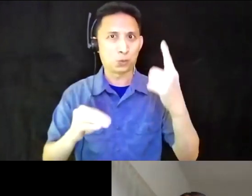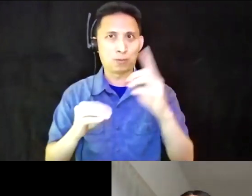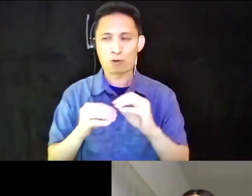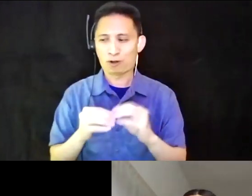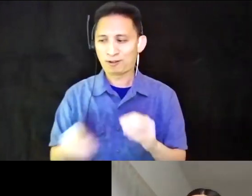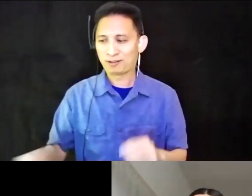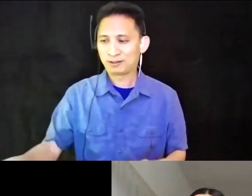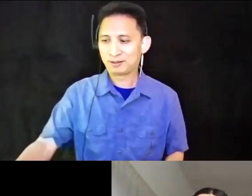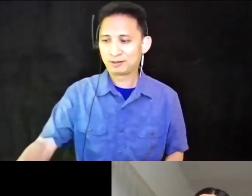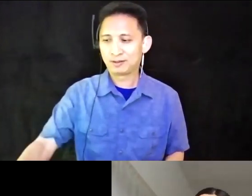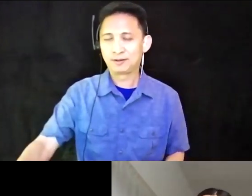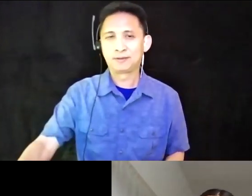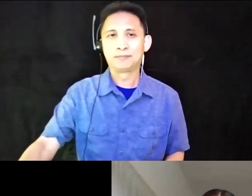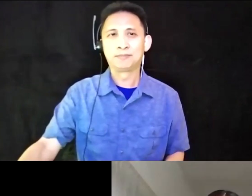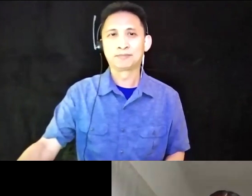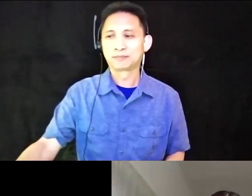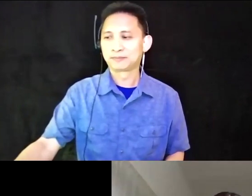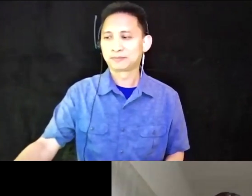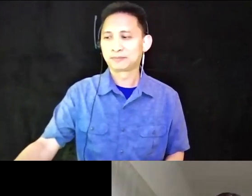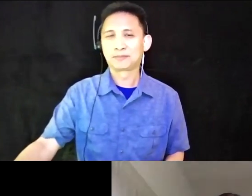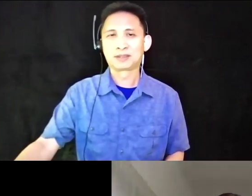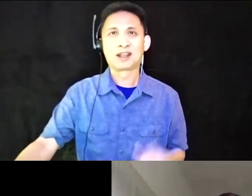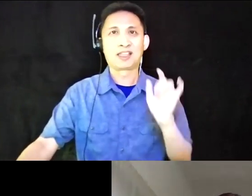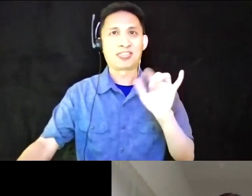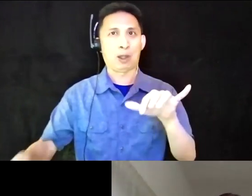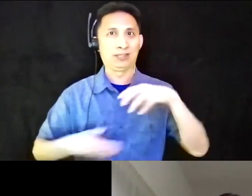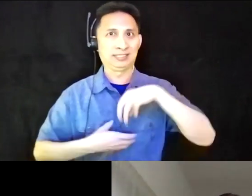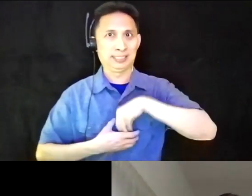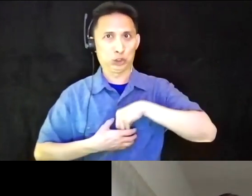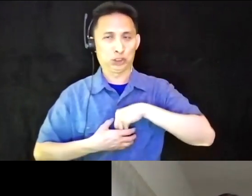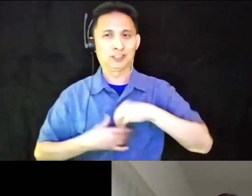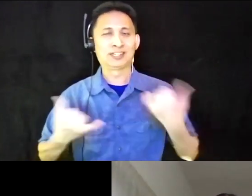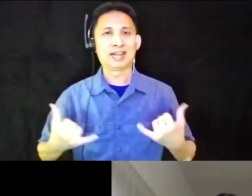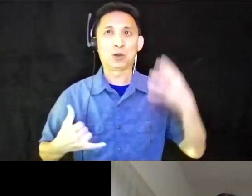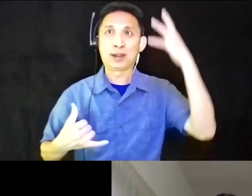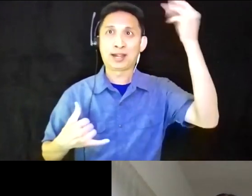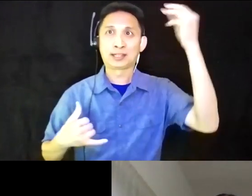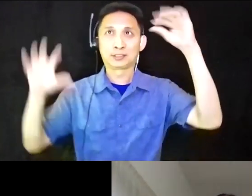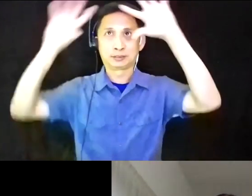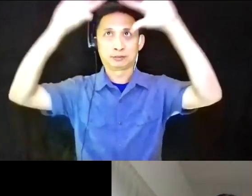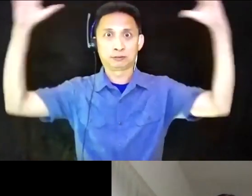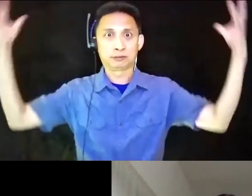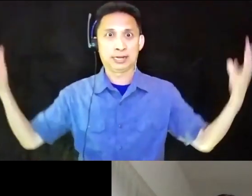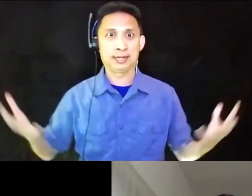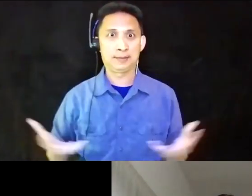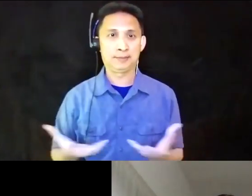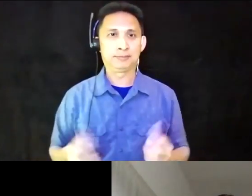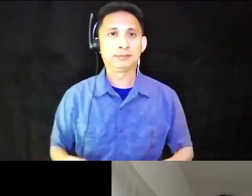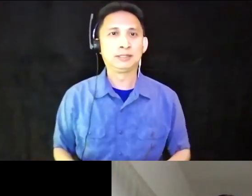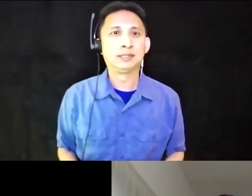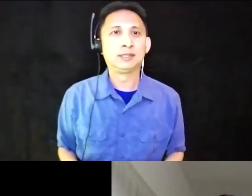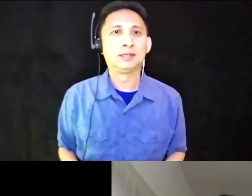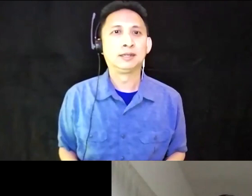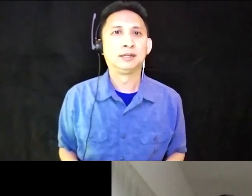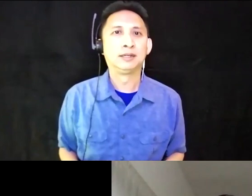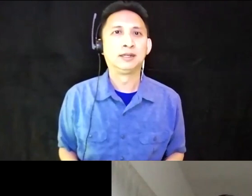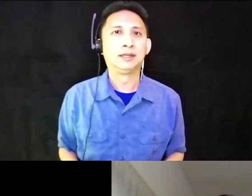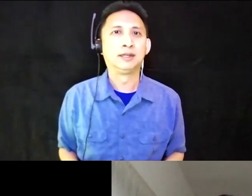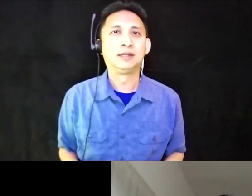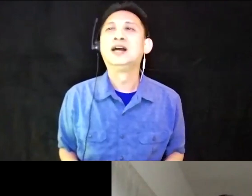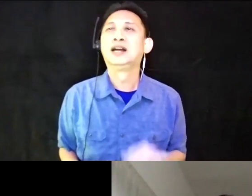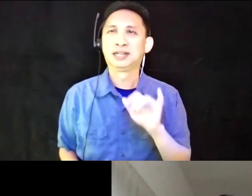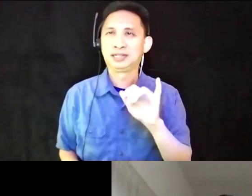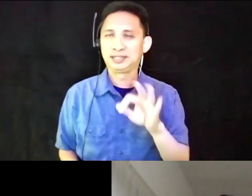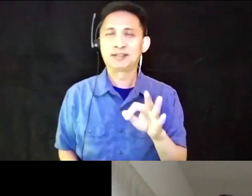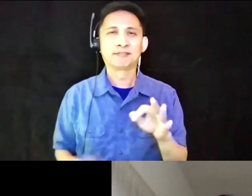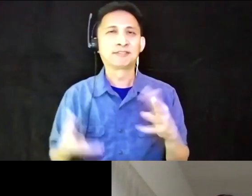For the external realm, Oh yes. Also, if you don't Palo Santo. change where you're going for south, you can light a candle and